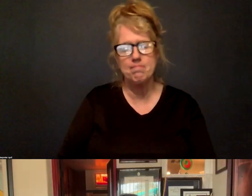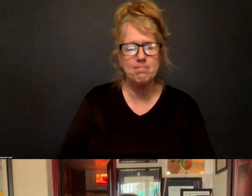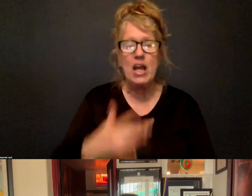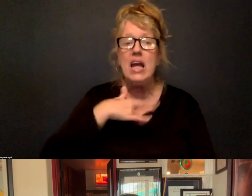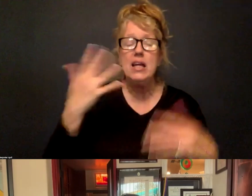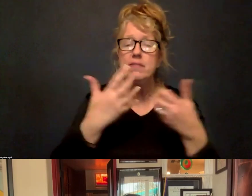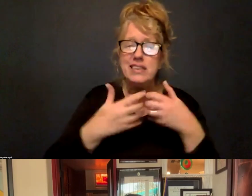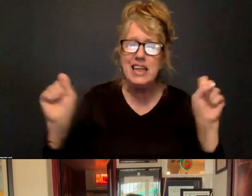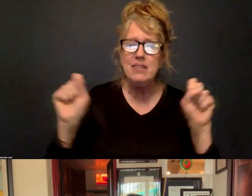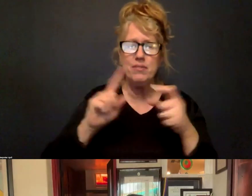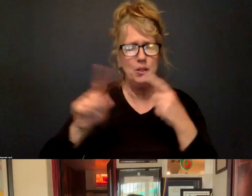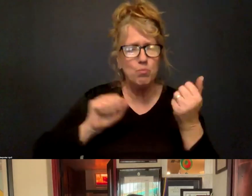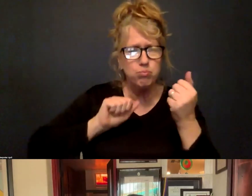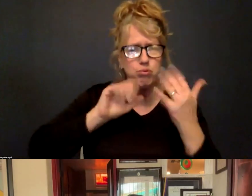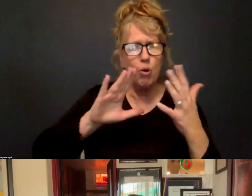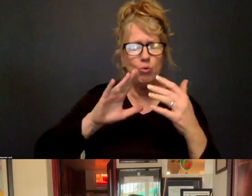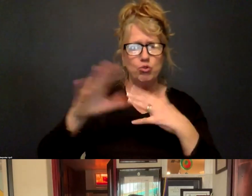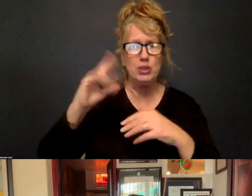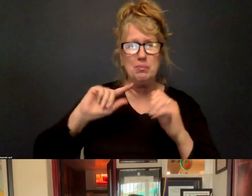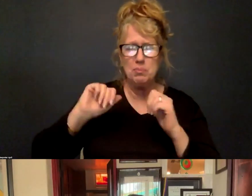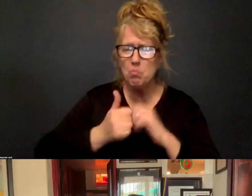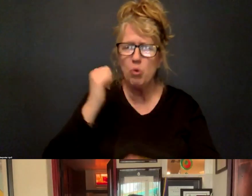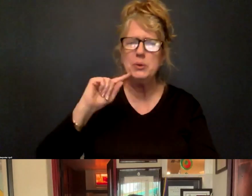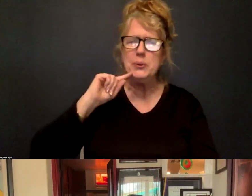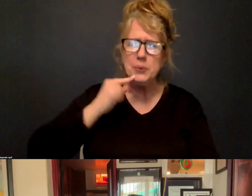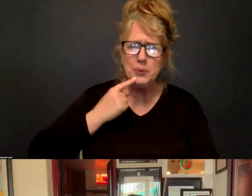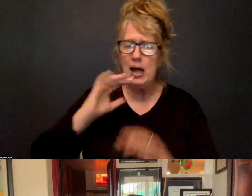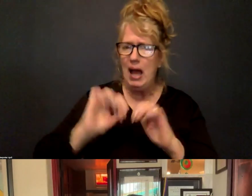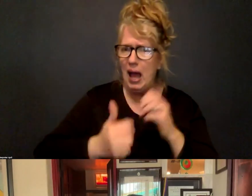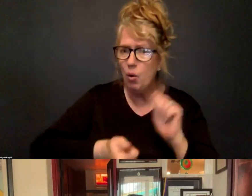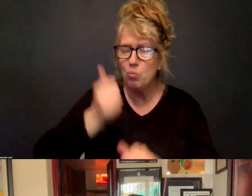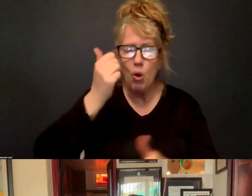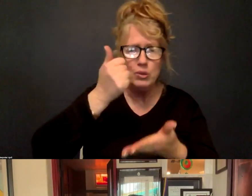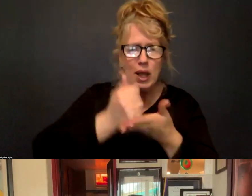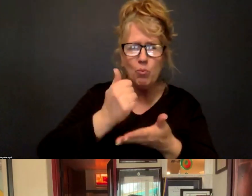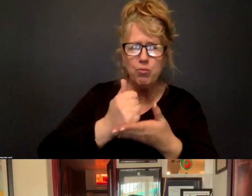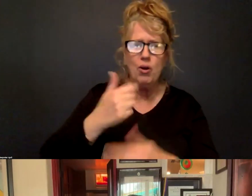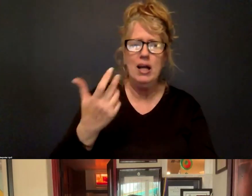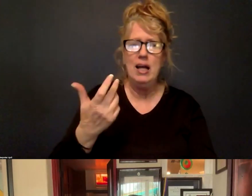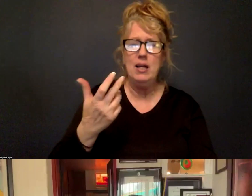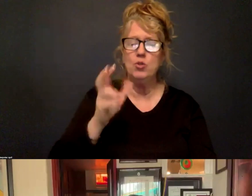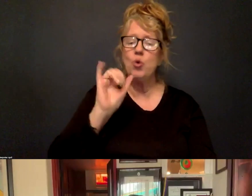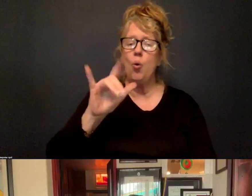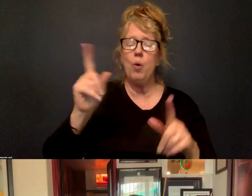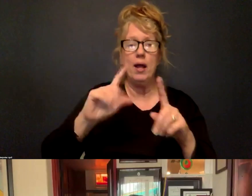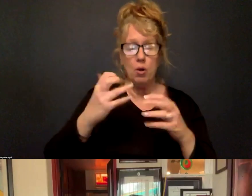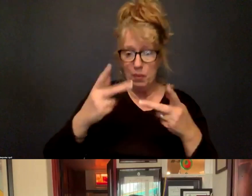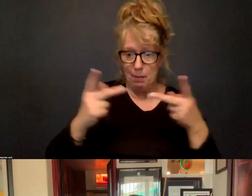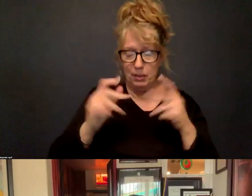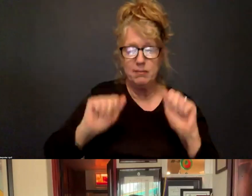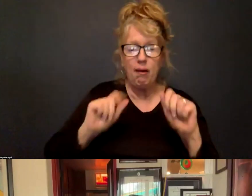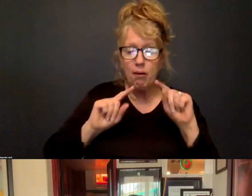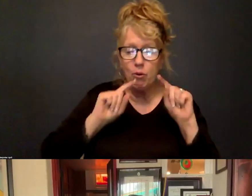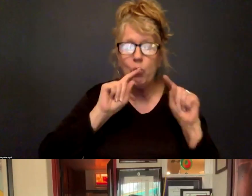safety-minded approach to the most acute individuals and say, how can we be the most helpful? That is having a place for them to go that